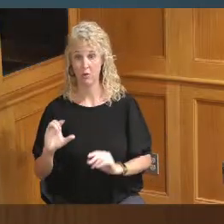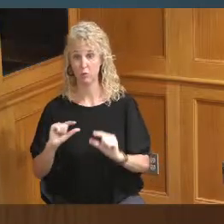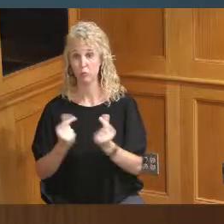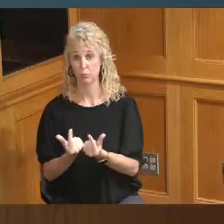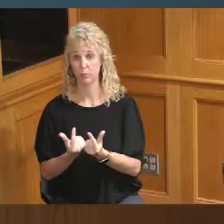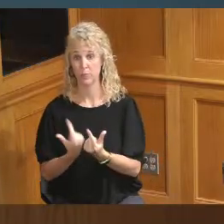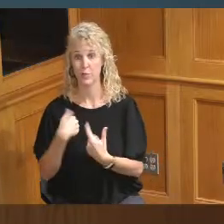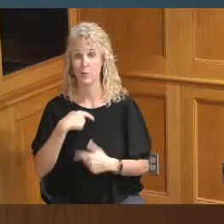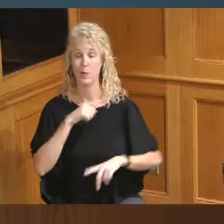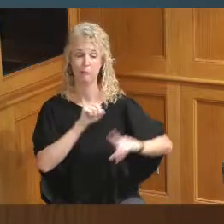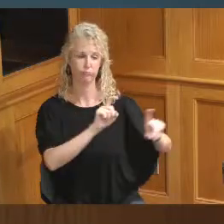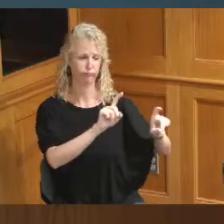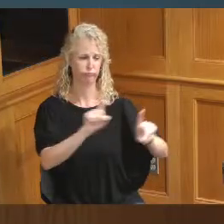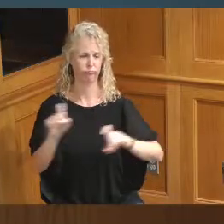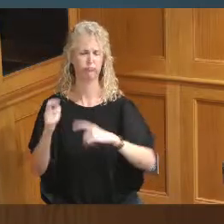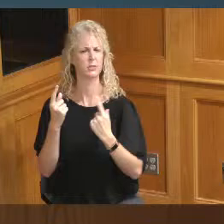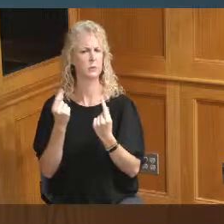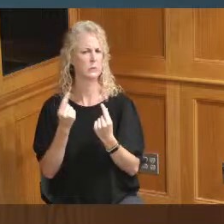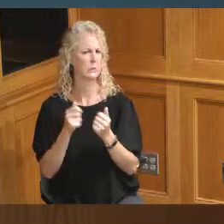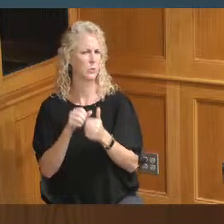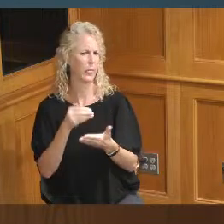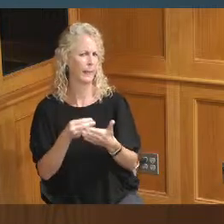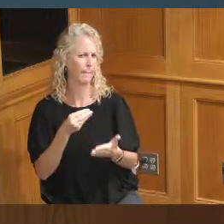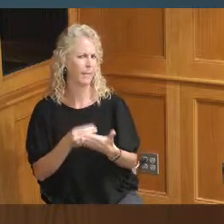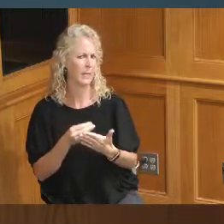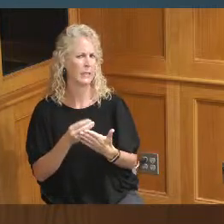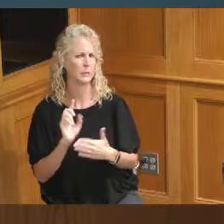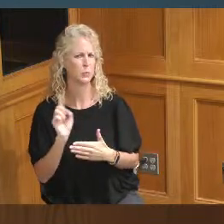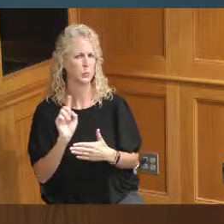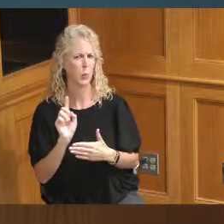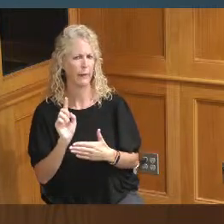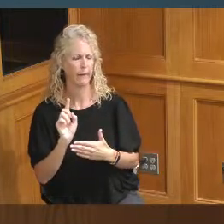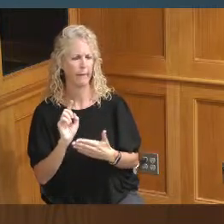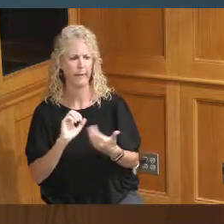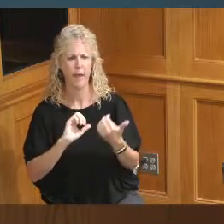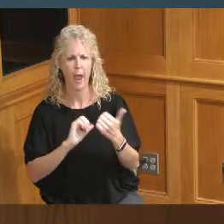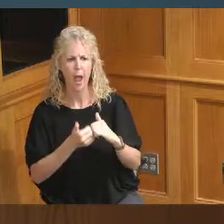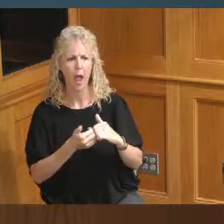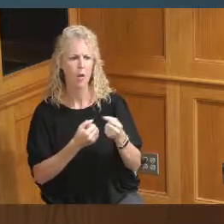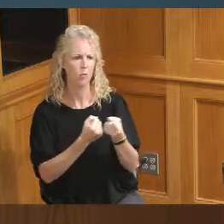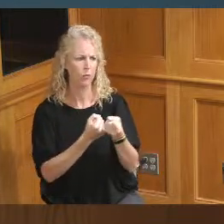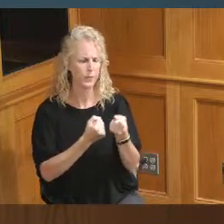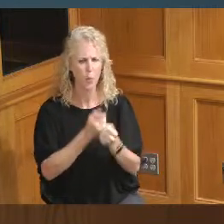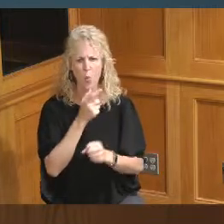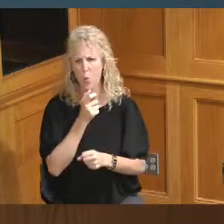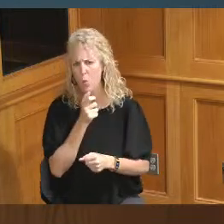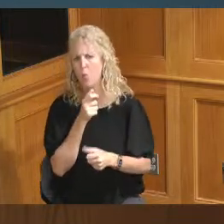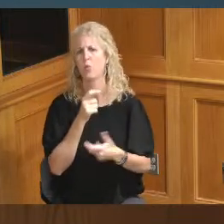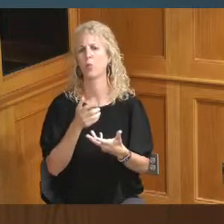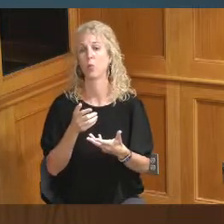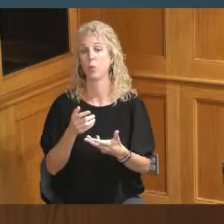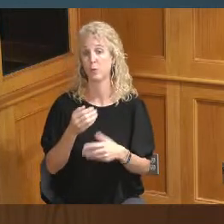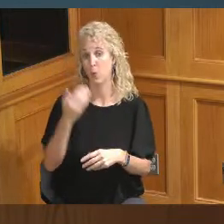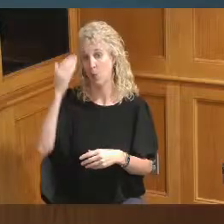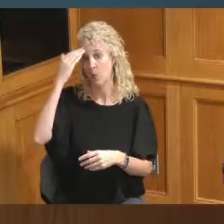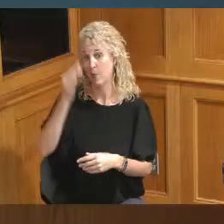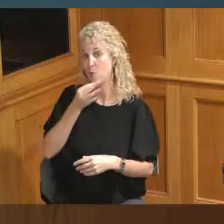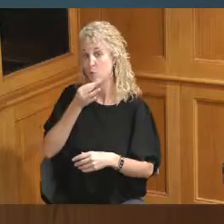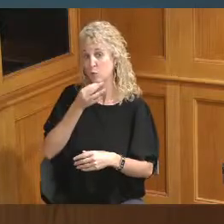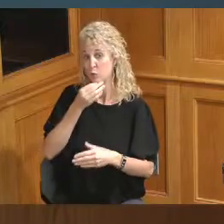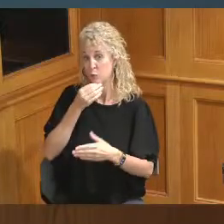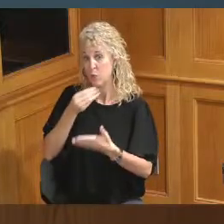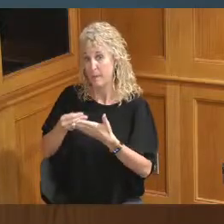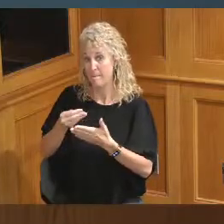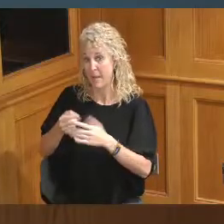And so we're going to put a survey out and see what the community thinks we should spend the money on as we get some dollars from those